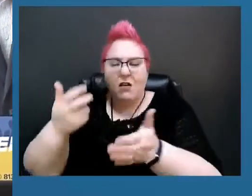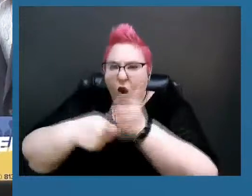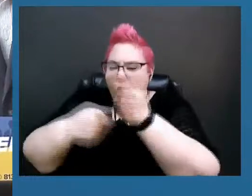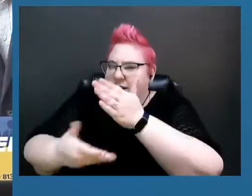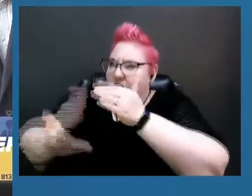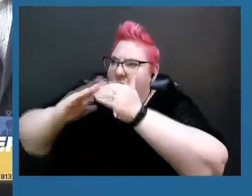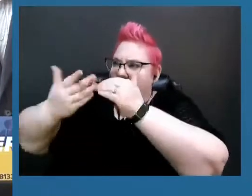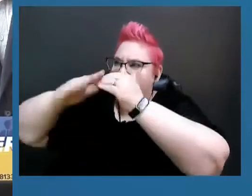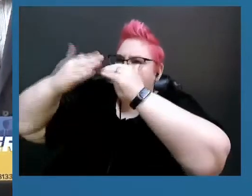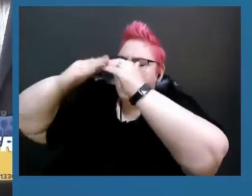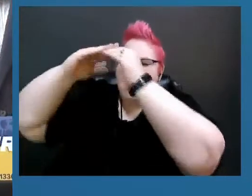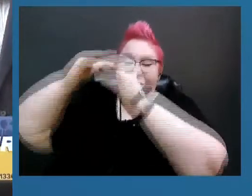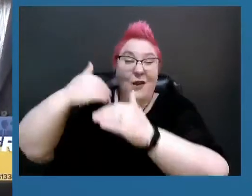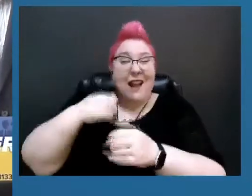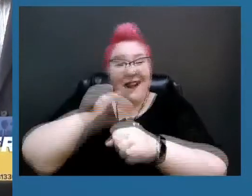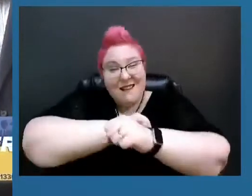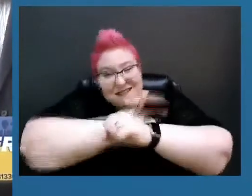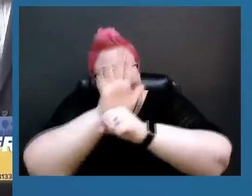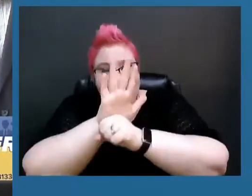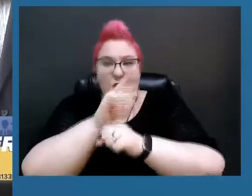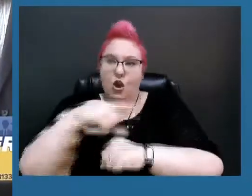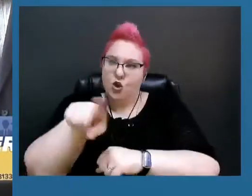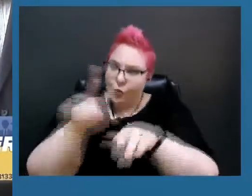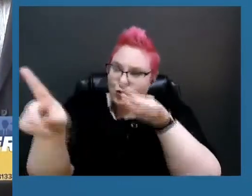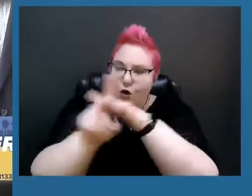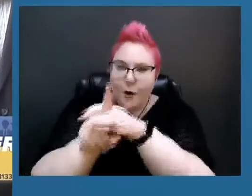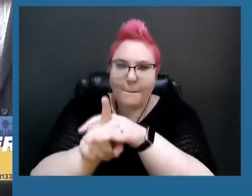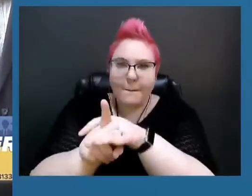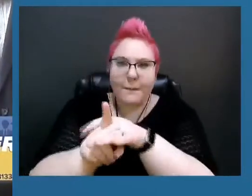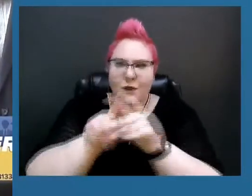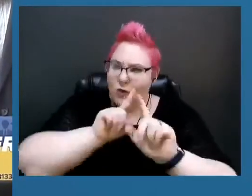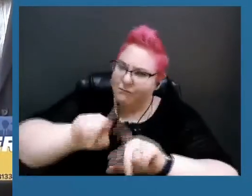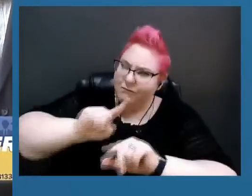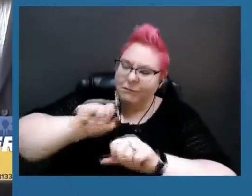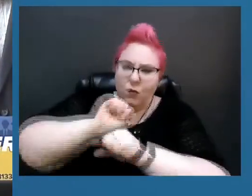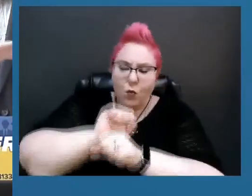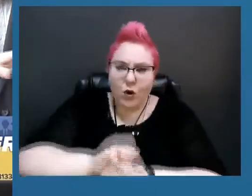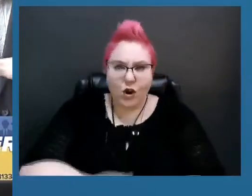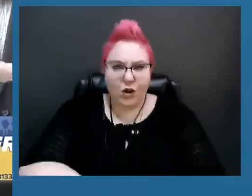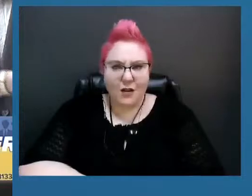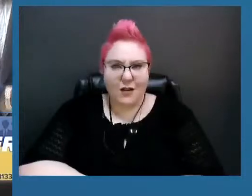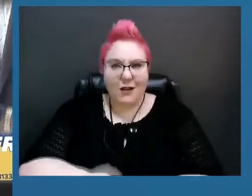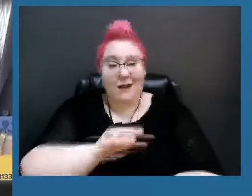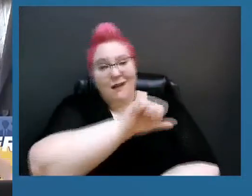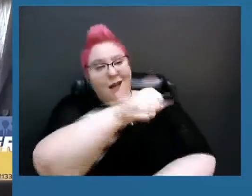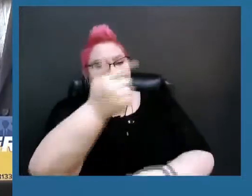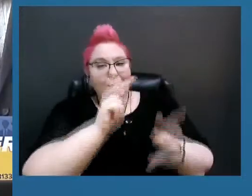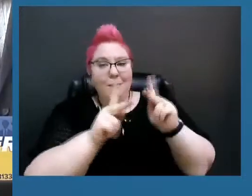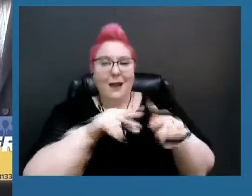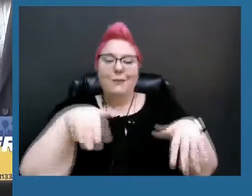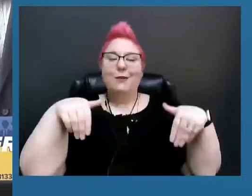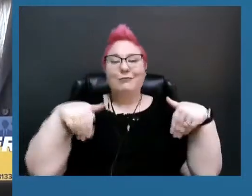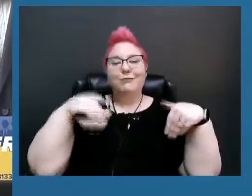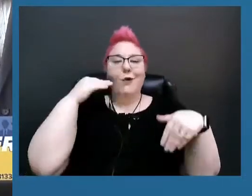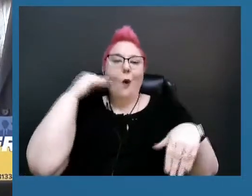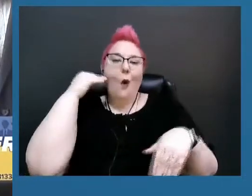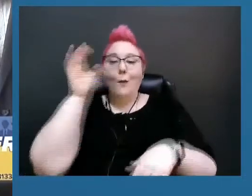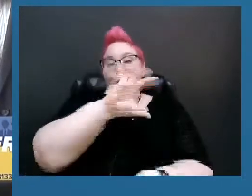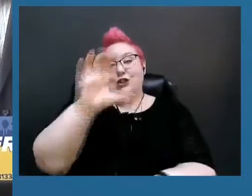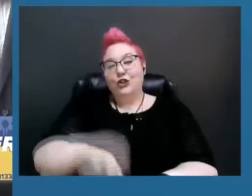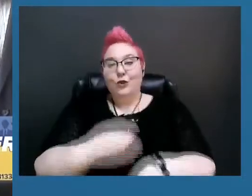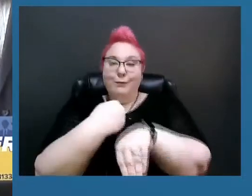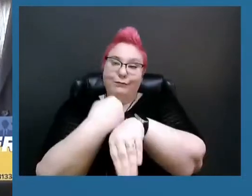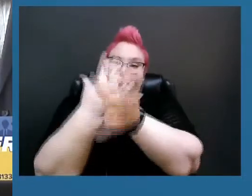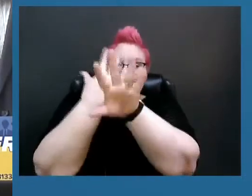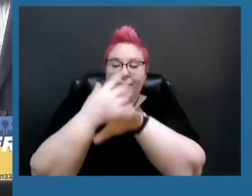We had the pandemic. You showed up during the pandemic. Everybody else is staying home nice and cushy, zooming into life, and you showed up